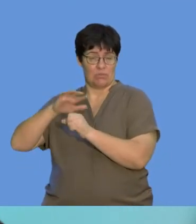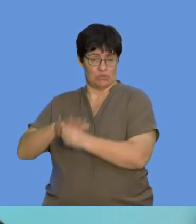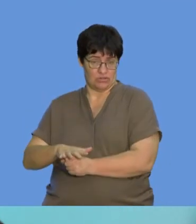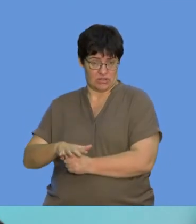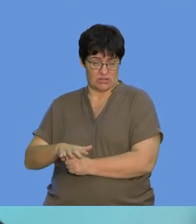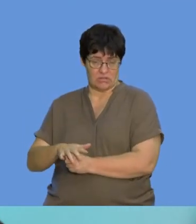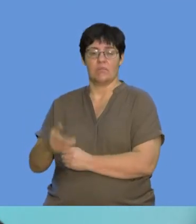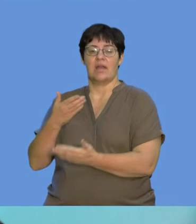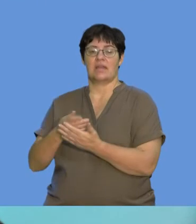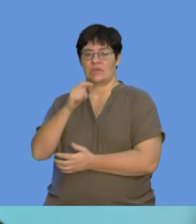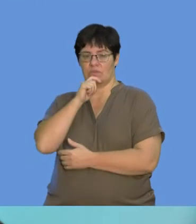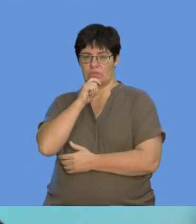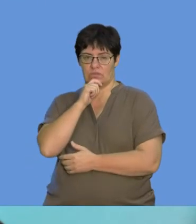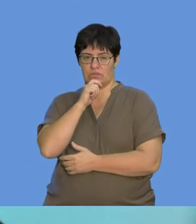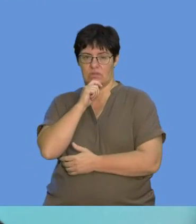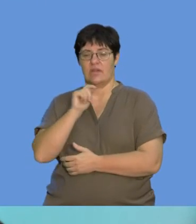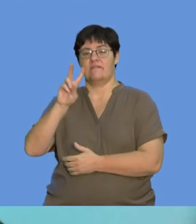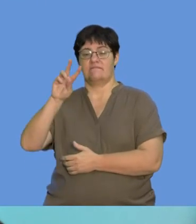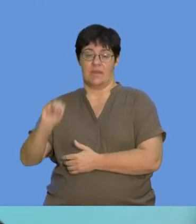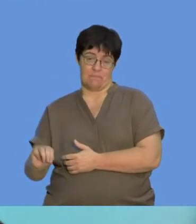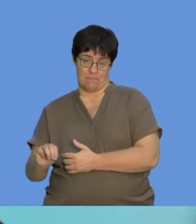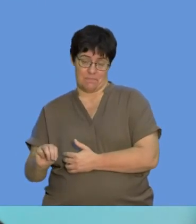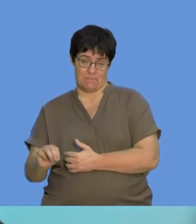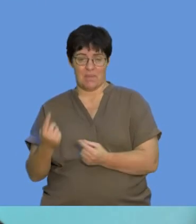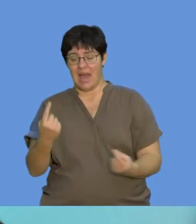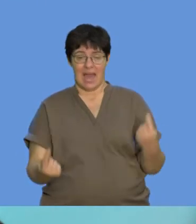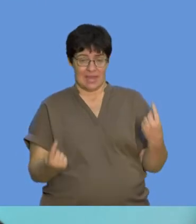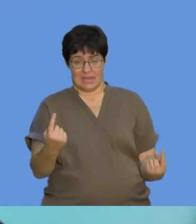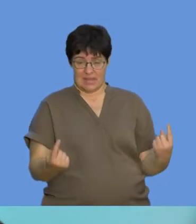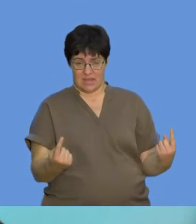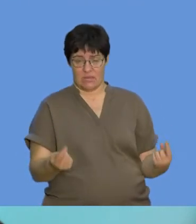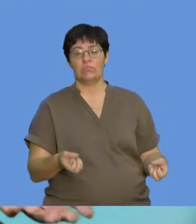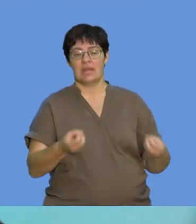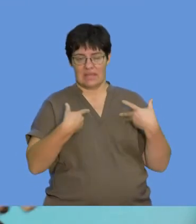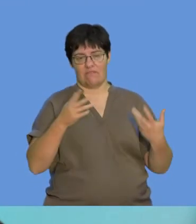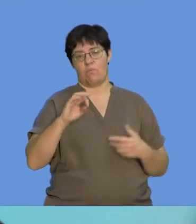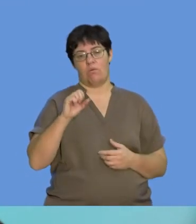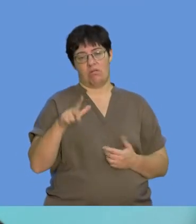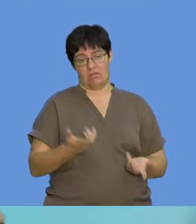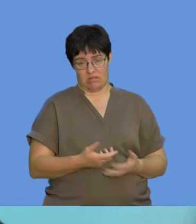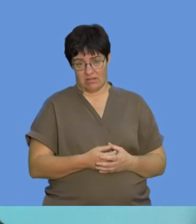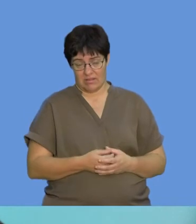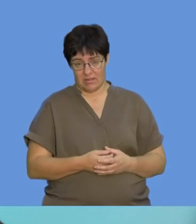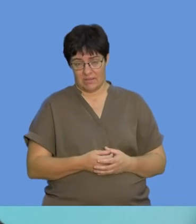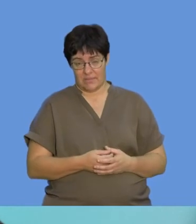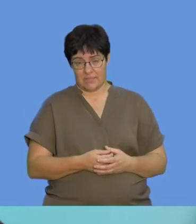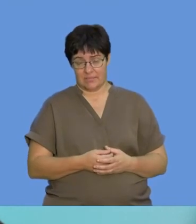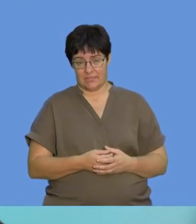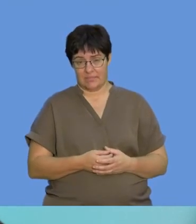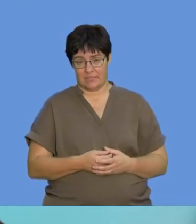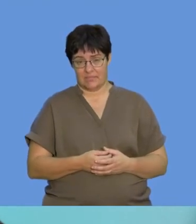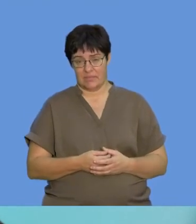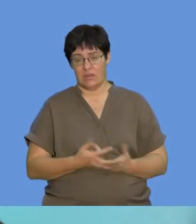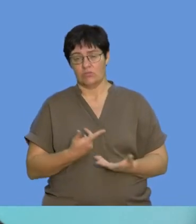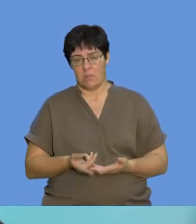can use the molar gas volume, okay? Either way, it gives us the number of moles, or the moles, actually to